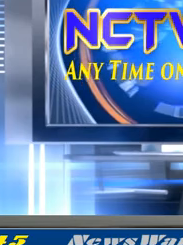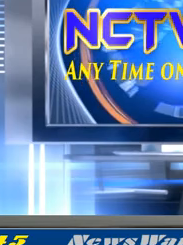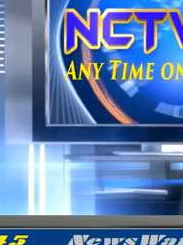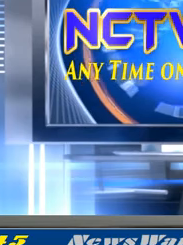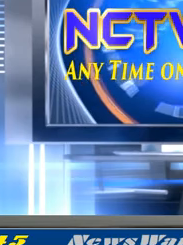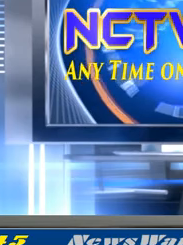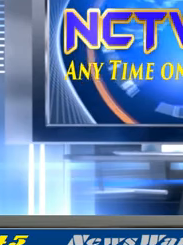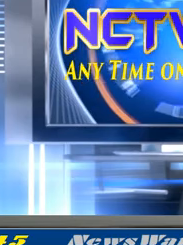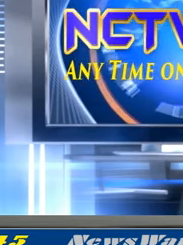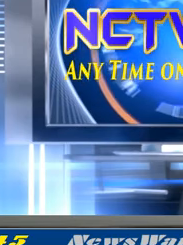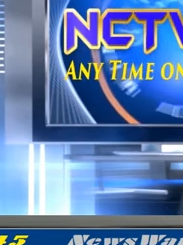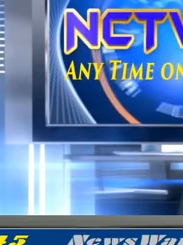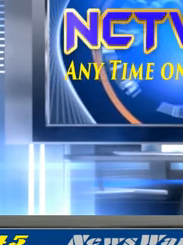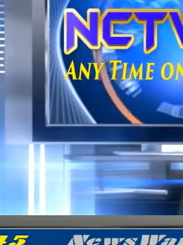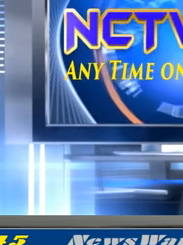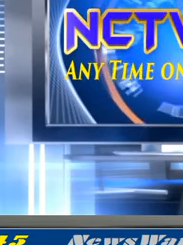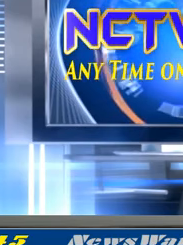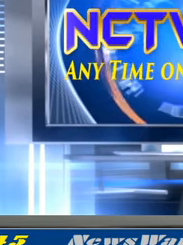yesterday.